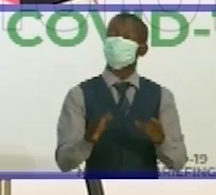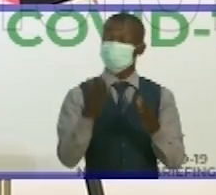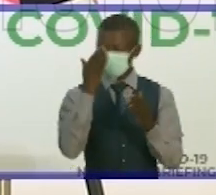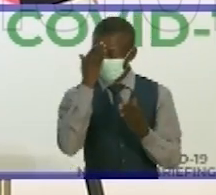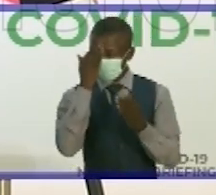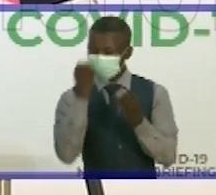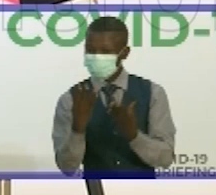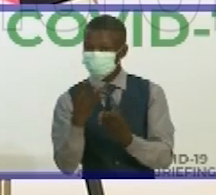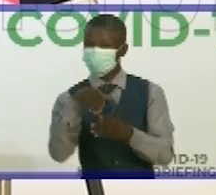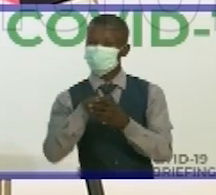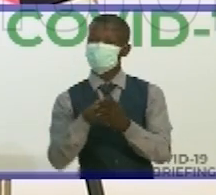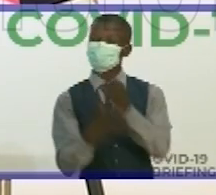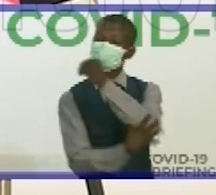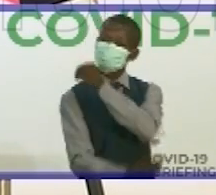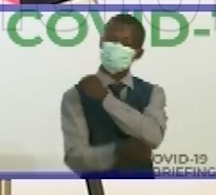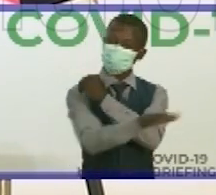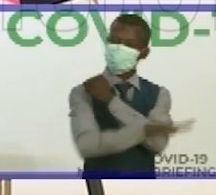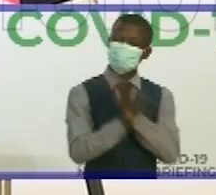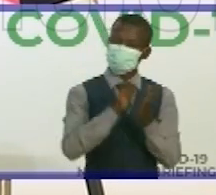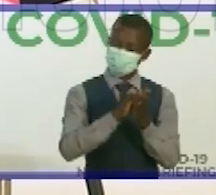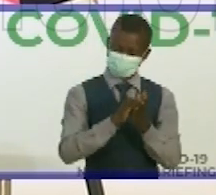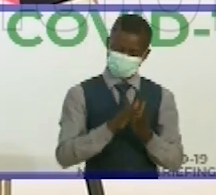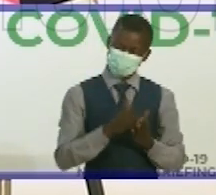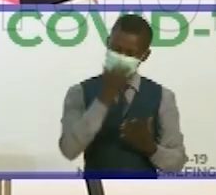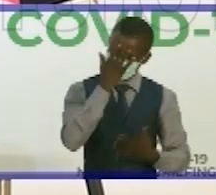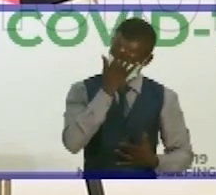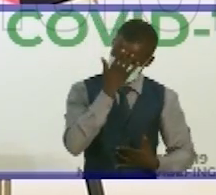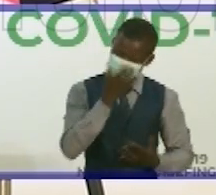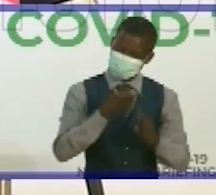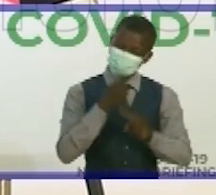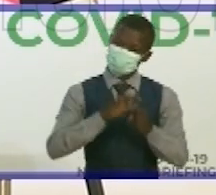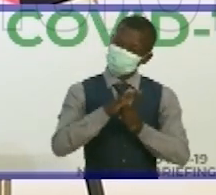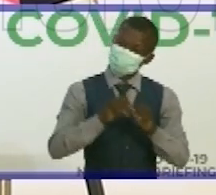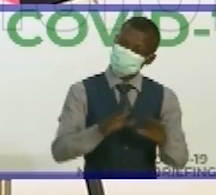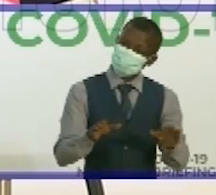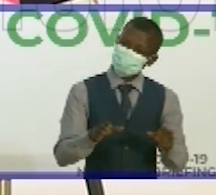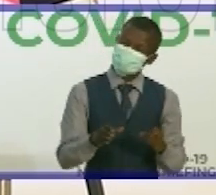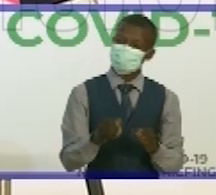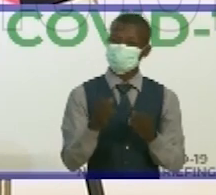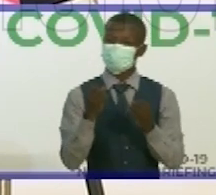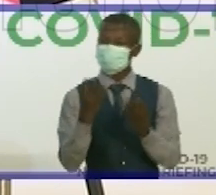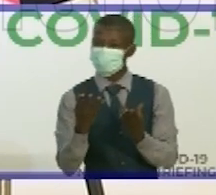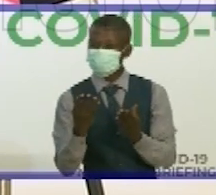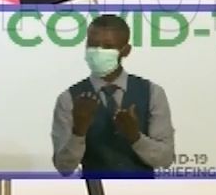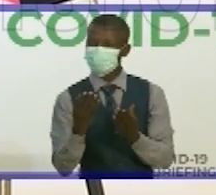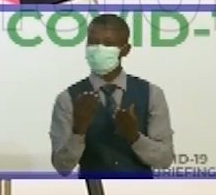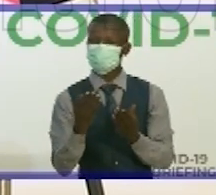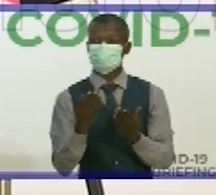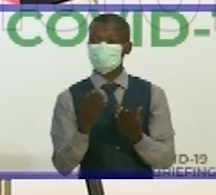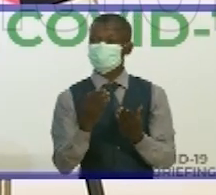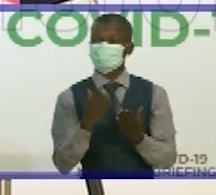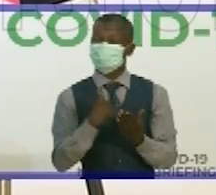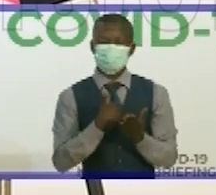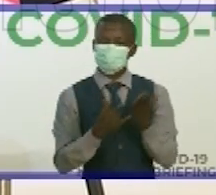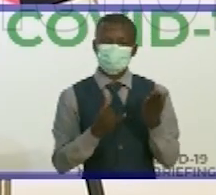rural areas that are getting sick from COVID, while many have contracted it and are not even aware that